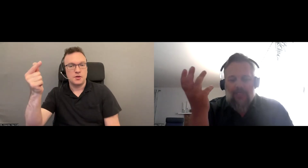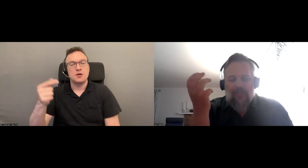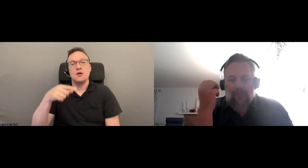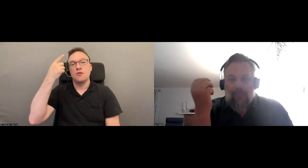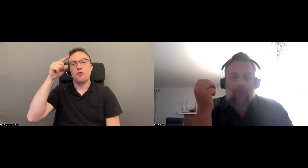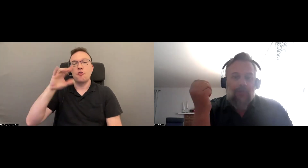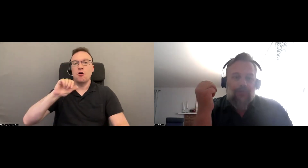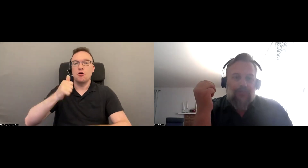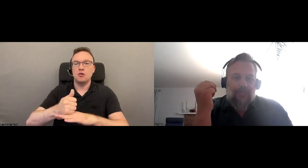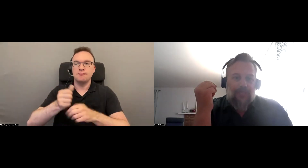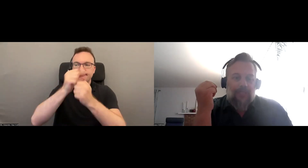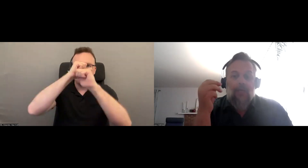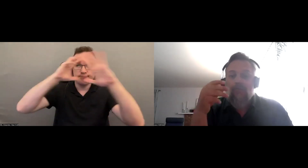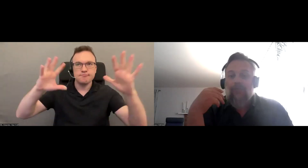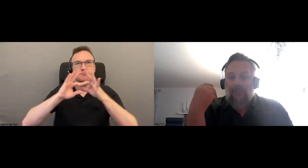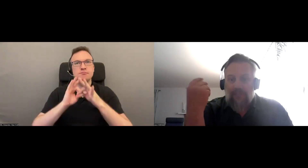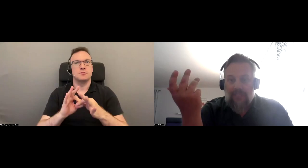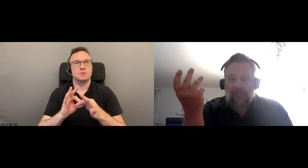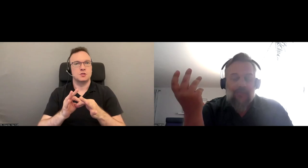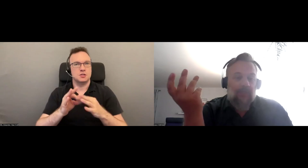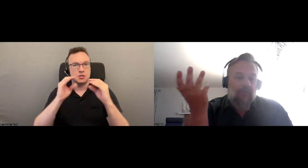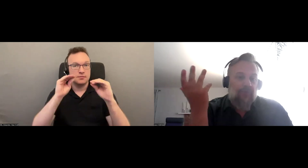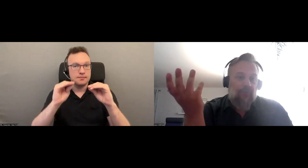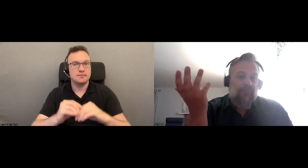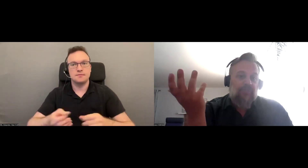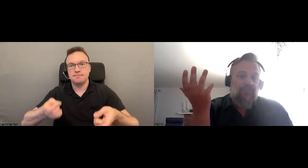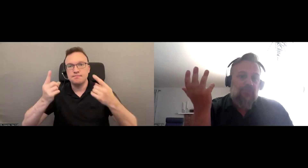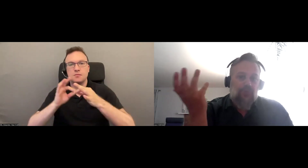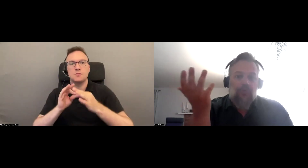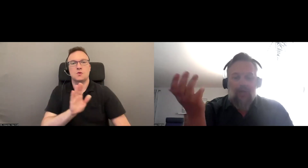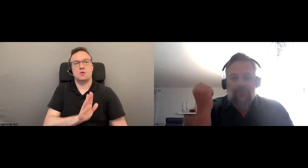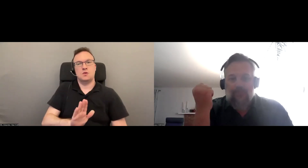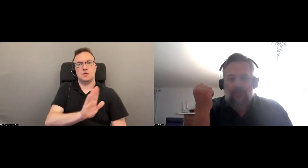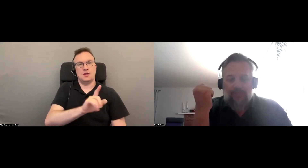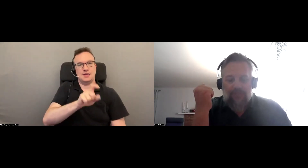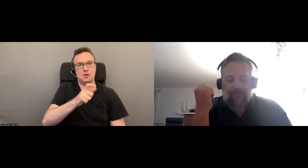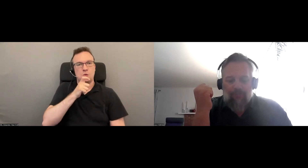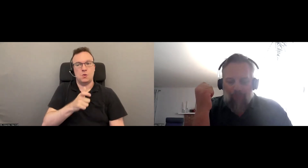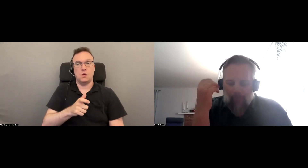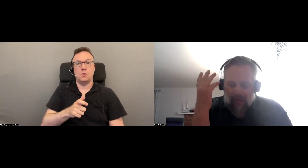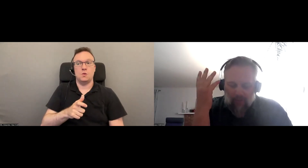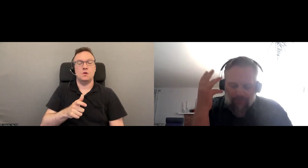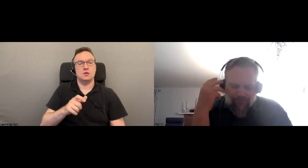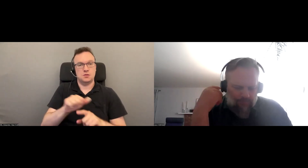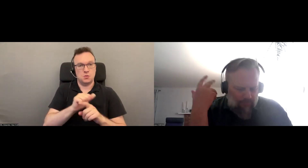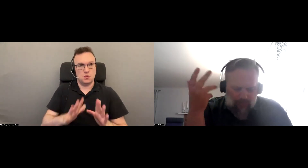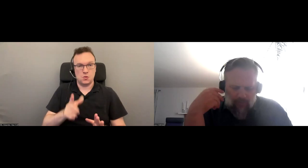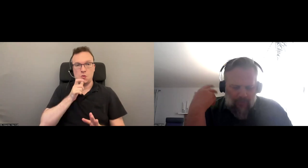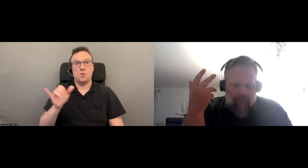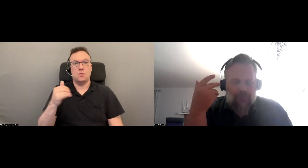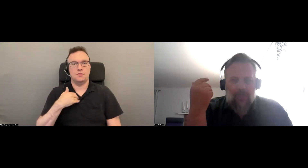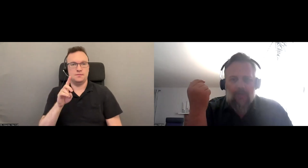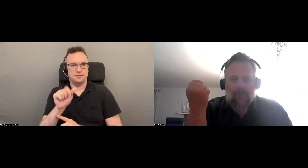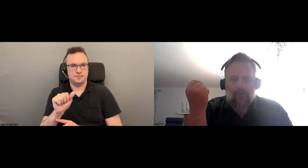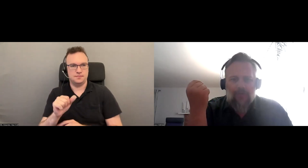better education and a better understanding of the needs of apprentices who have disabilities. Now,